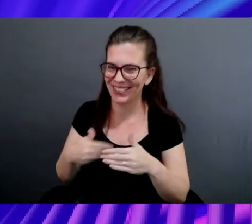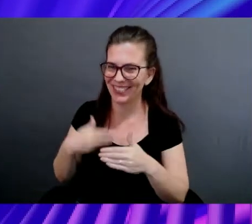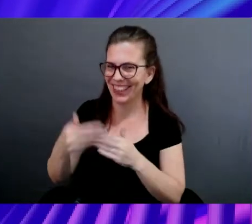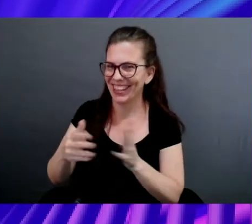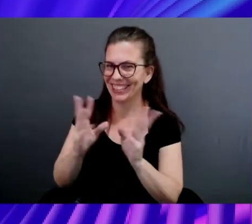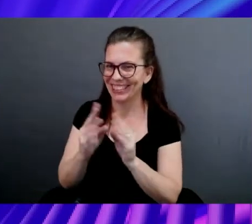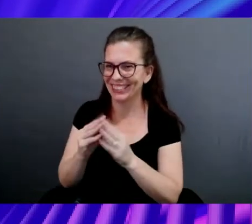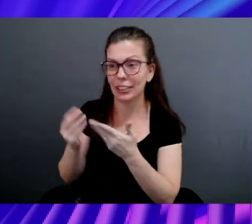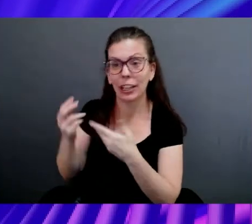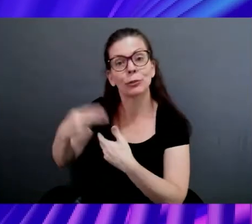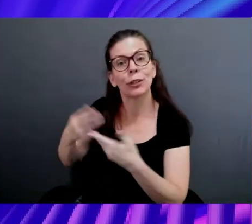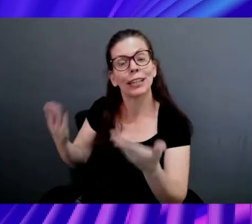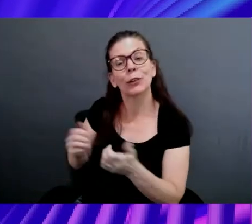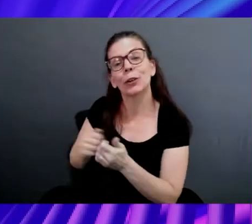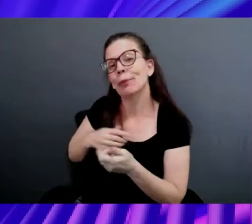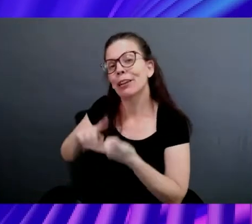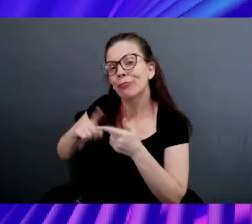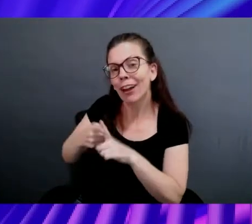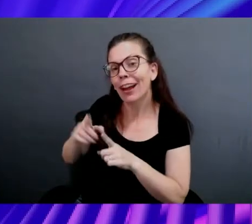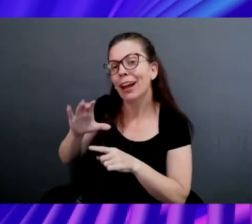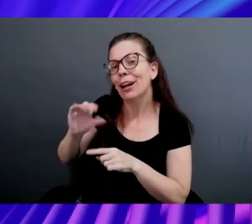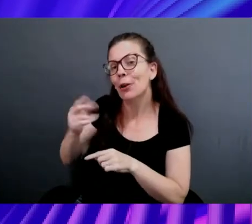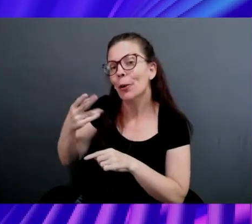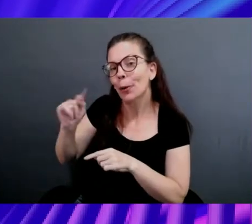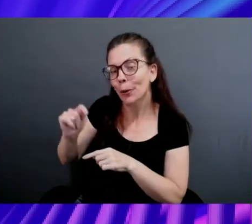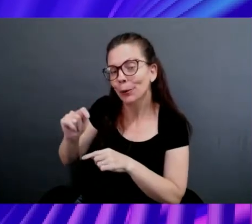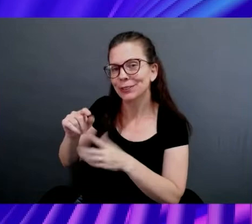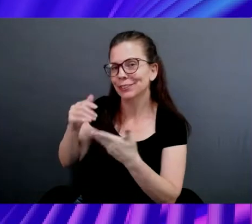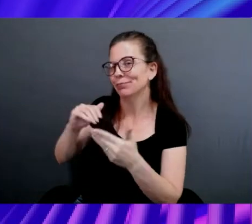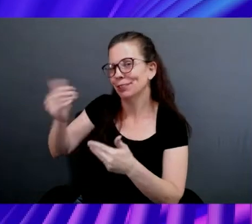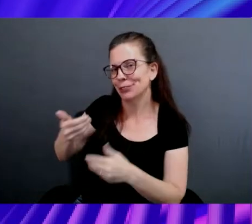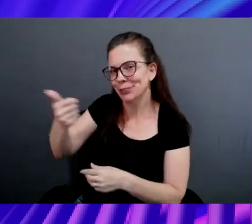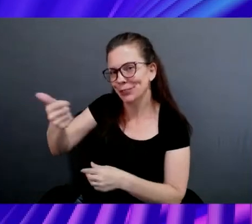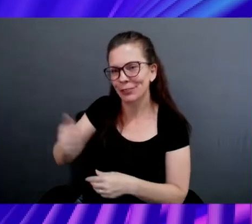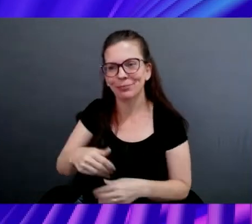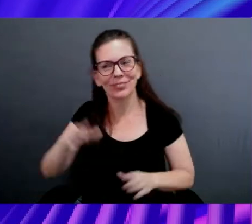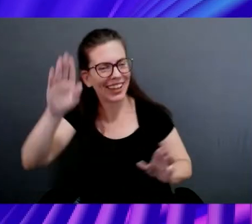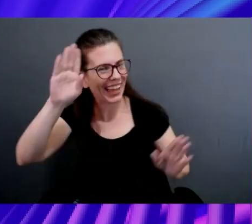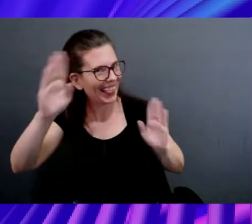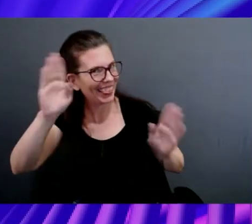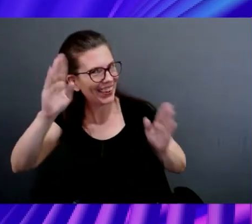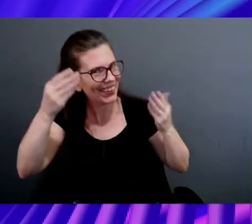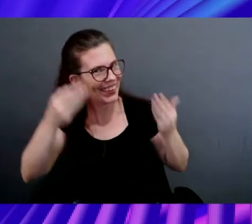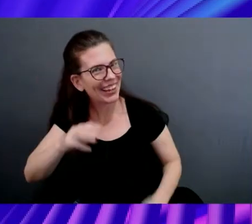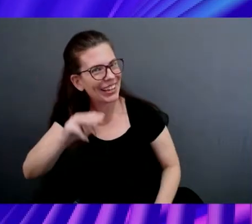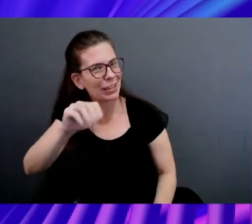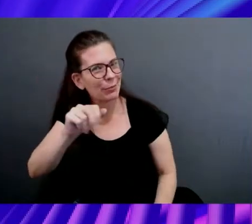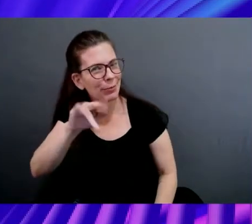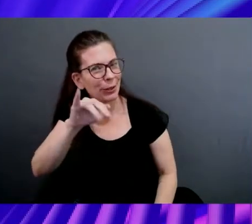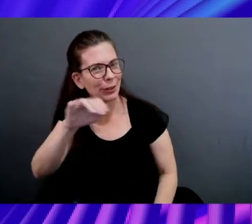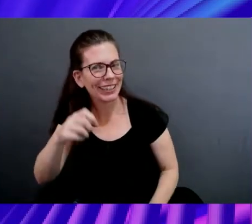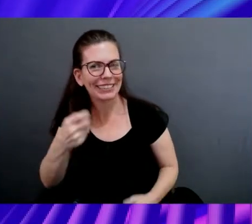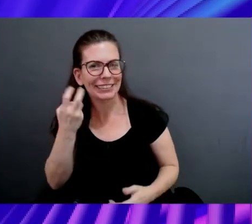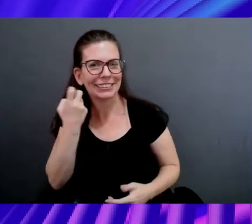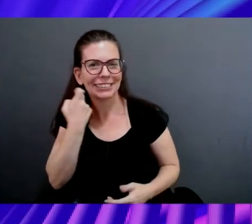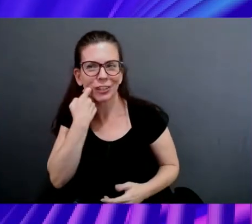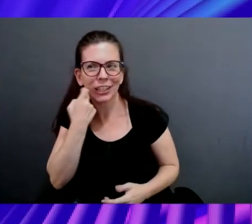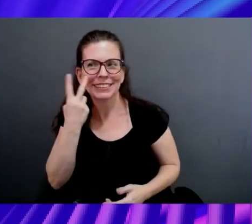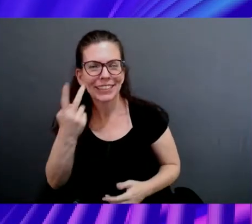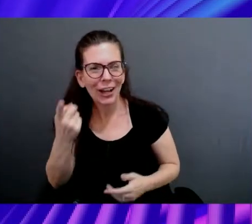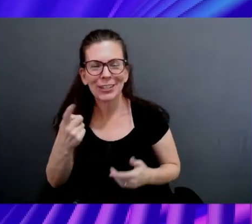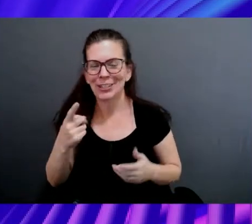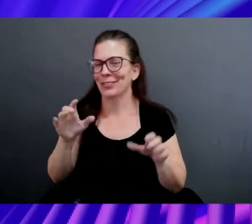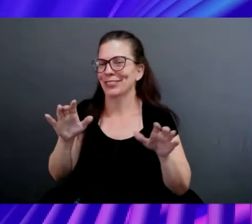joined here with my friend and my co-host. I'll let her introduce herself. Hi all, I'm Marie. I know we just saw you. We're back in action right